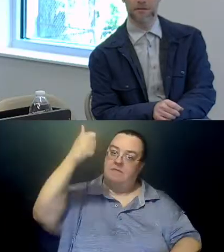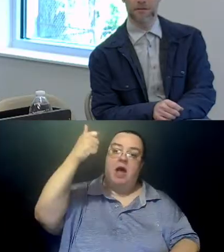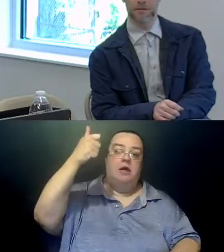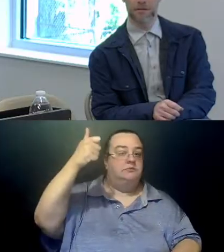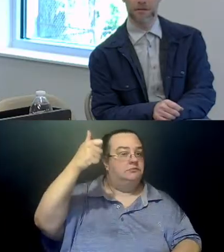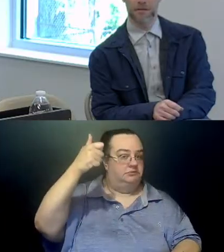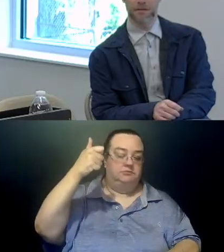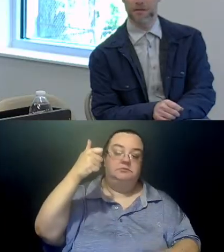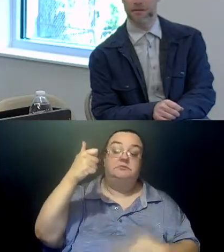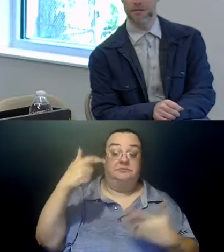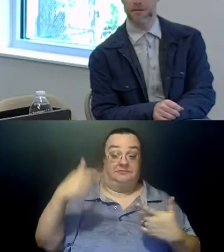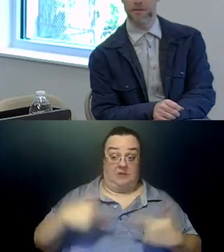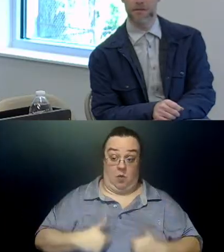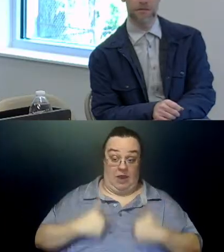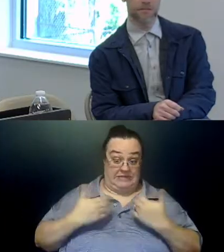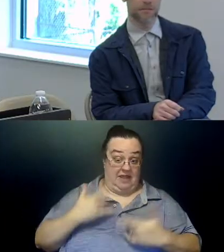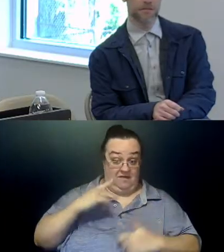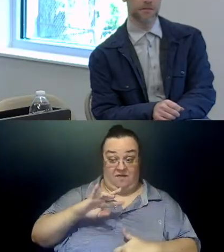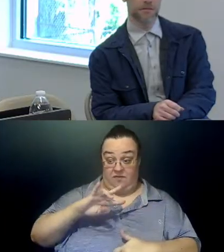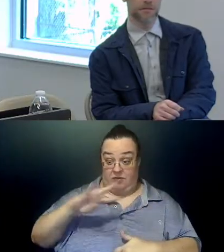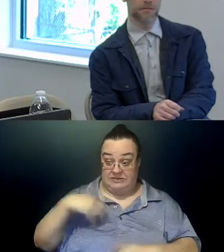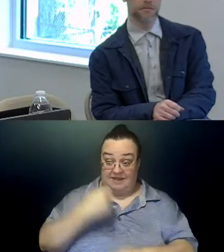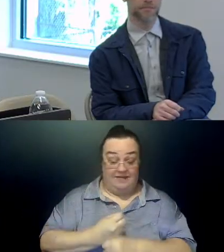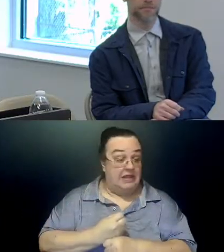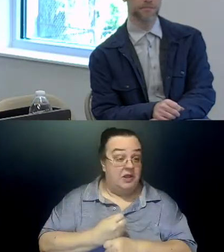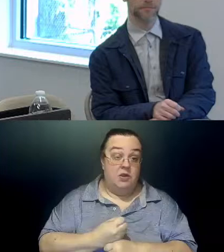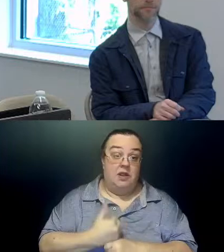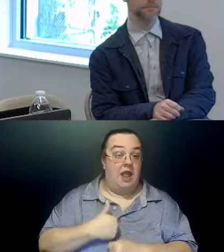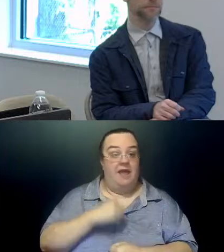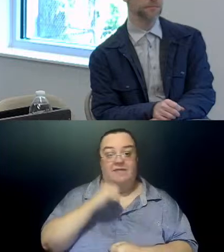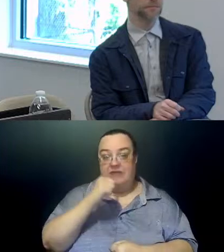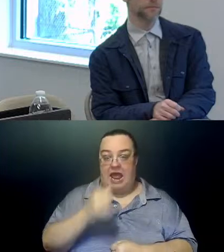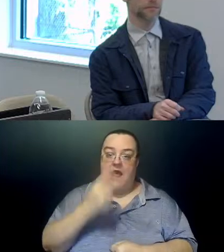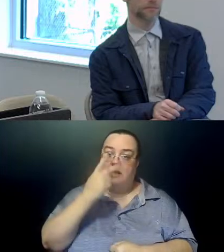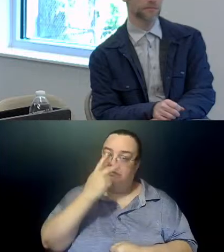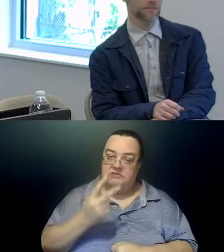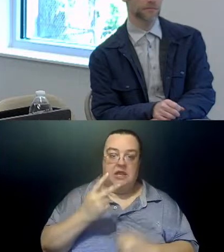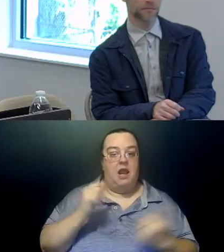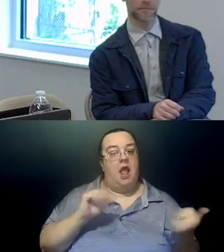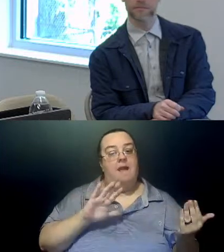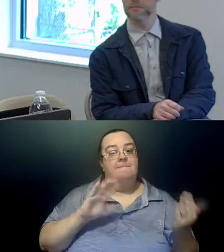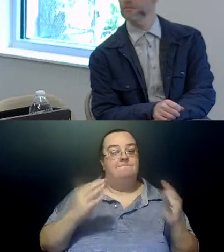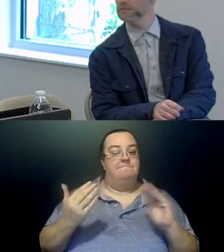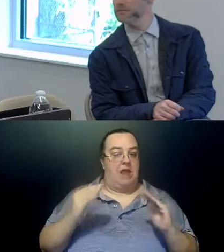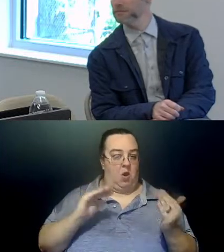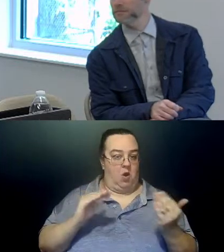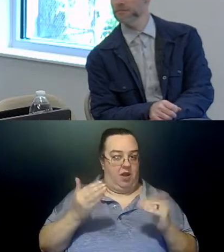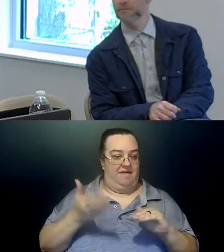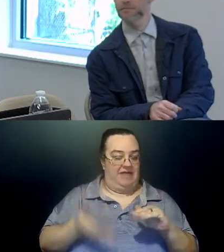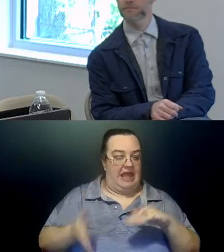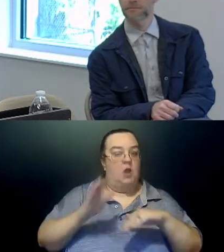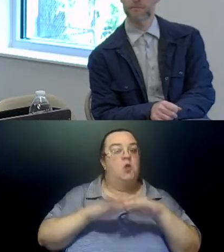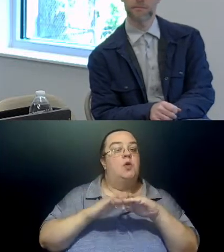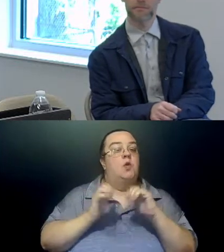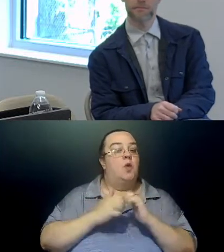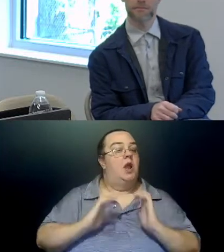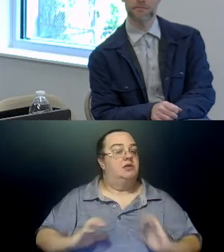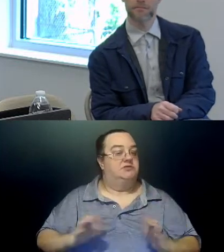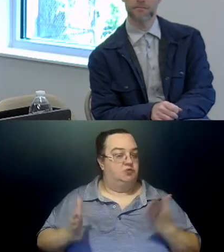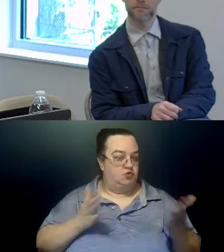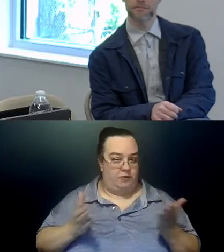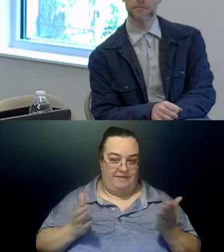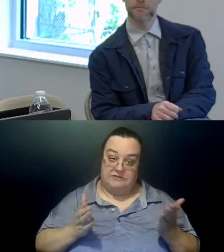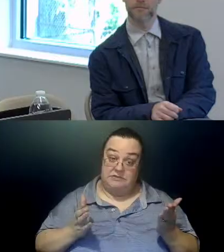And as a resident for 47 years, I haven't seen a comparative increase in customer service.